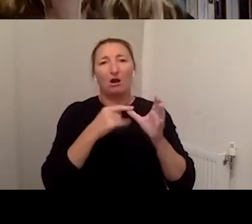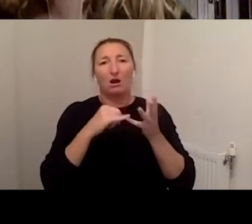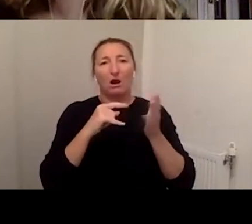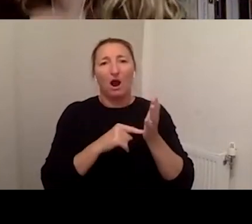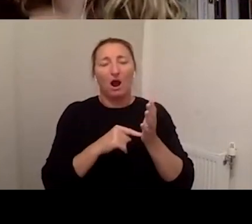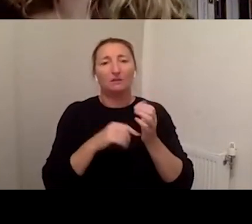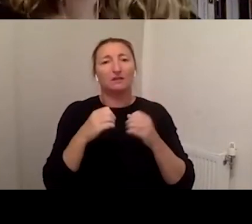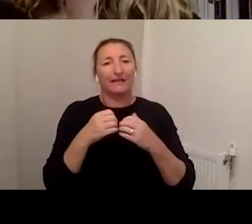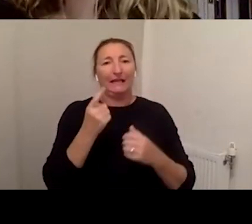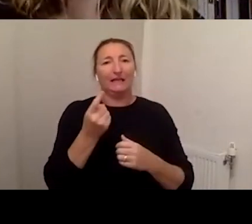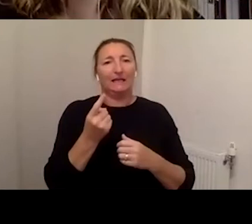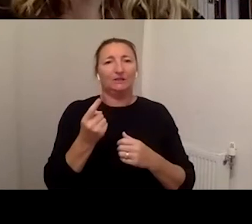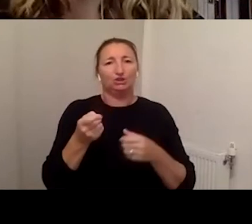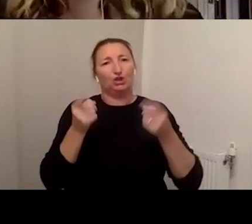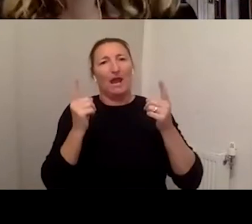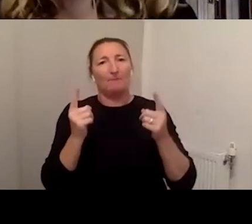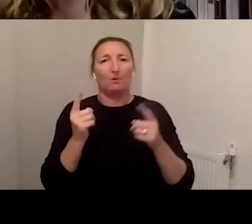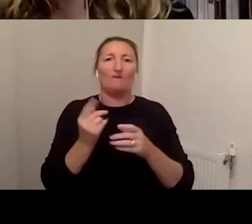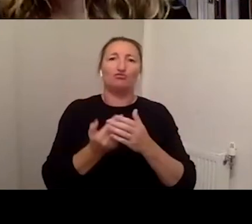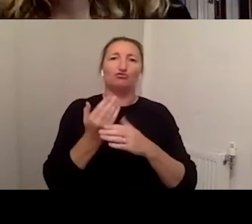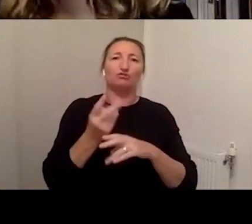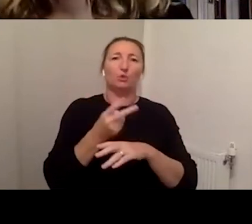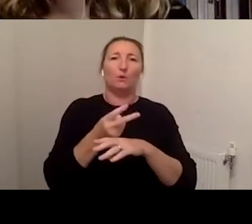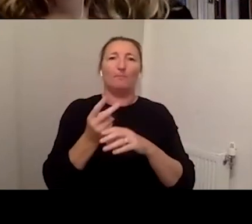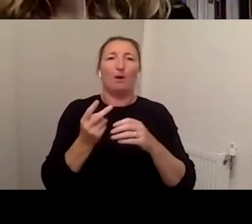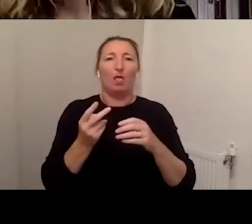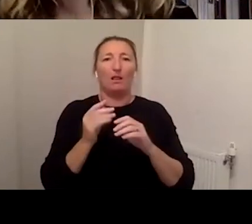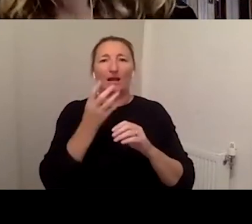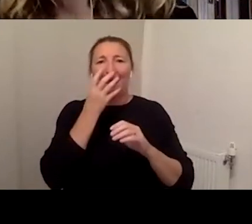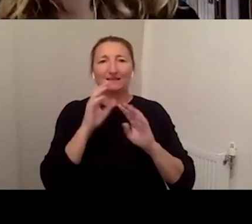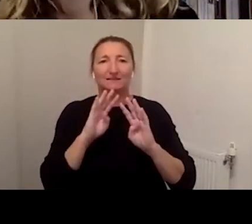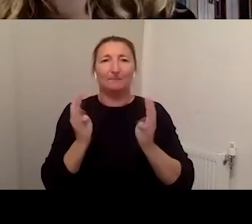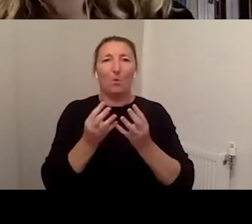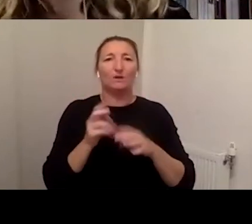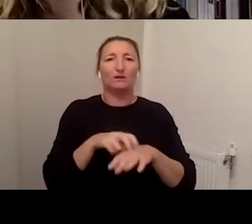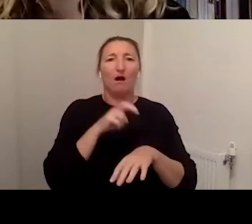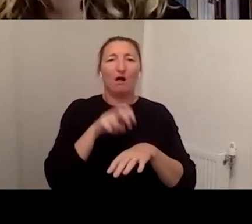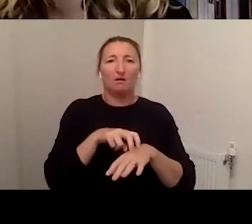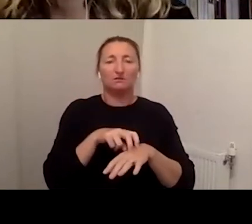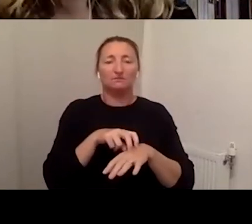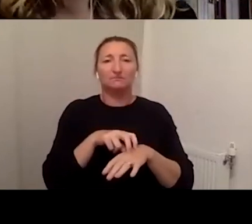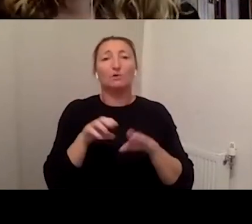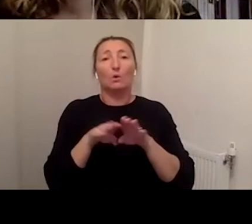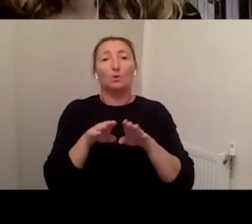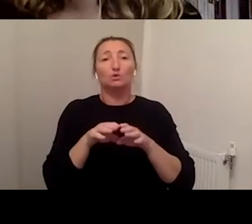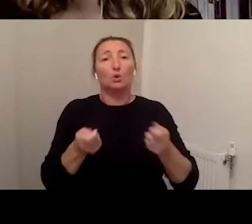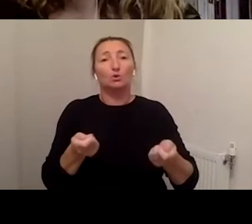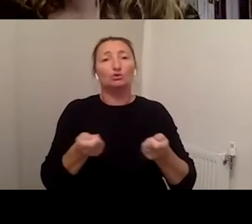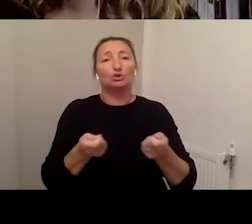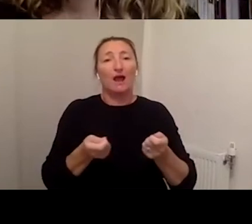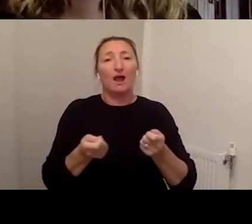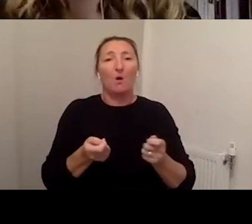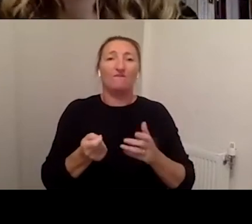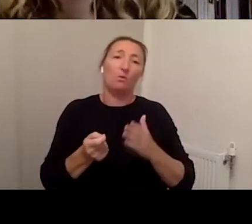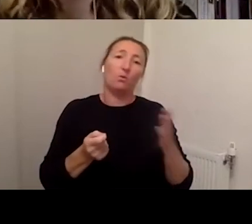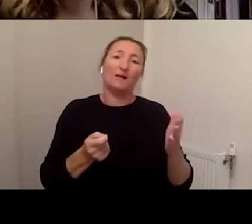of the Renewable Gas Forum of Ireland. So maybe we can pick up some gas questions with him. But he's also here because he's chair of Clare Morris and Western District Energy